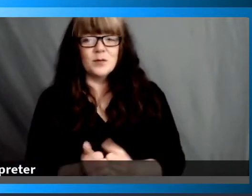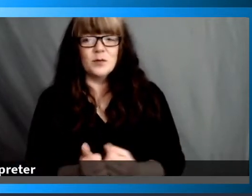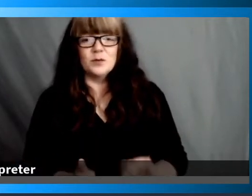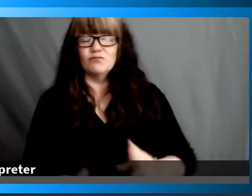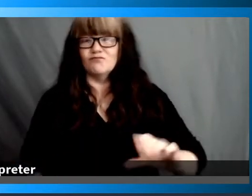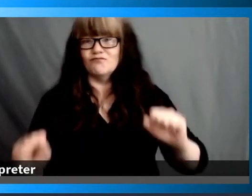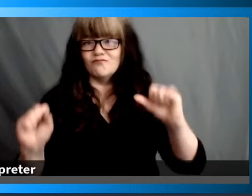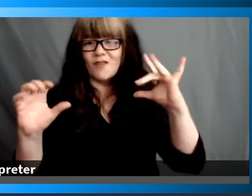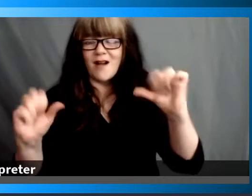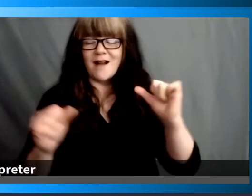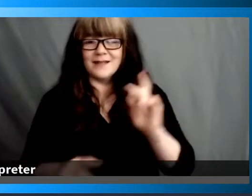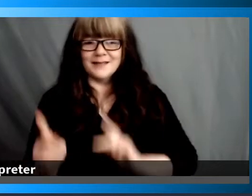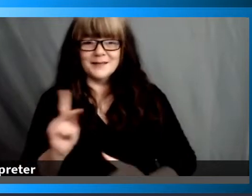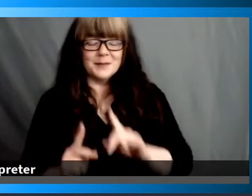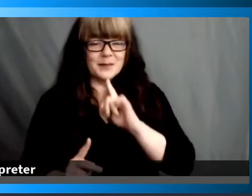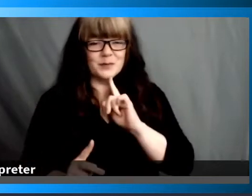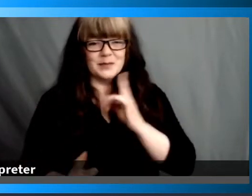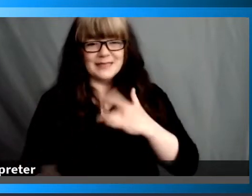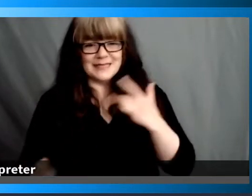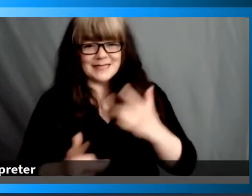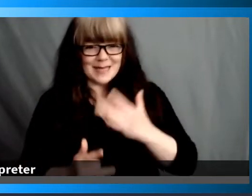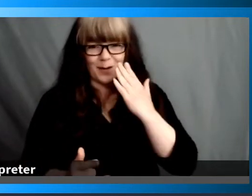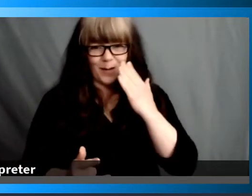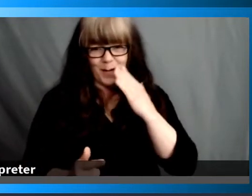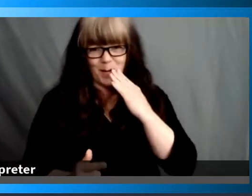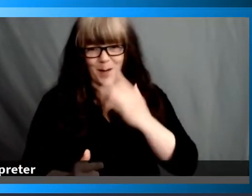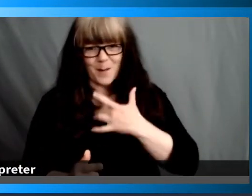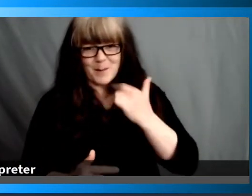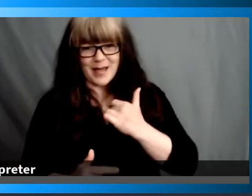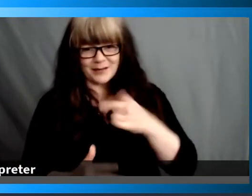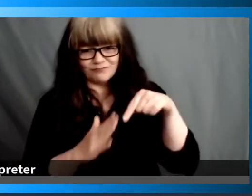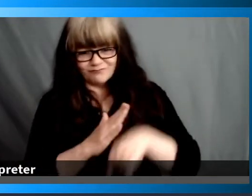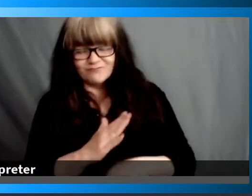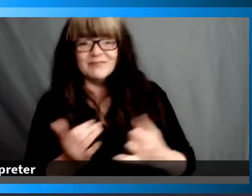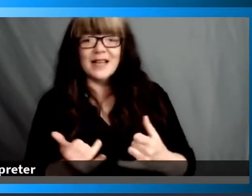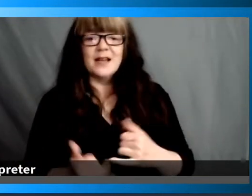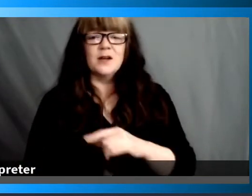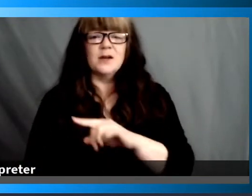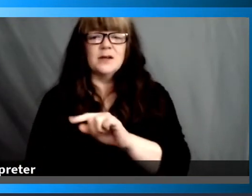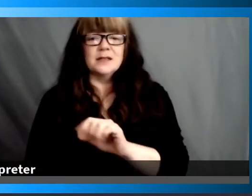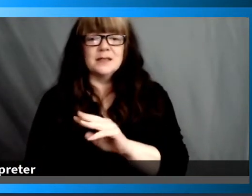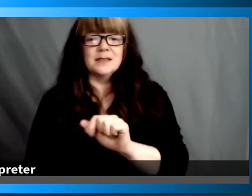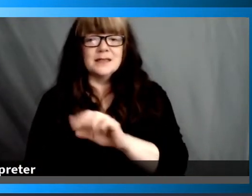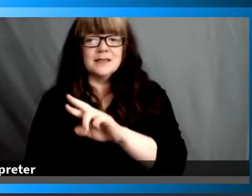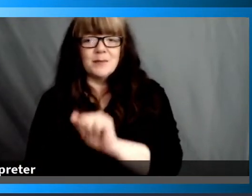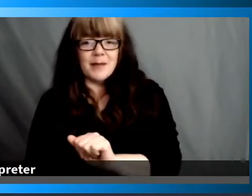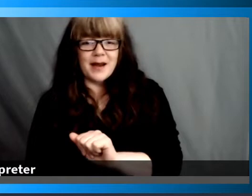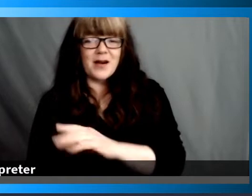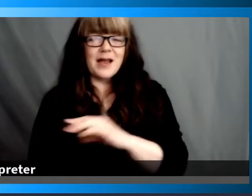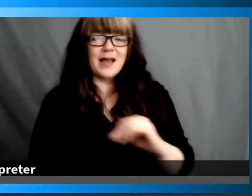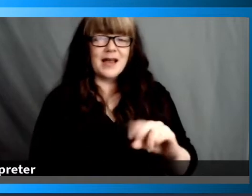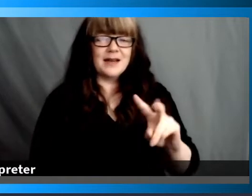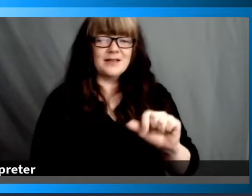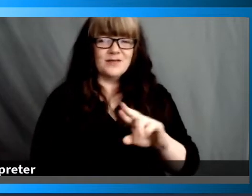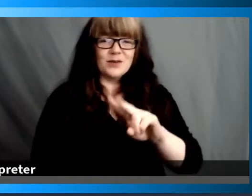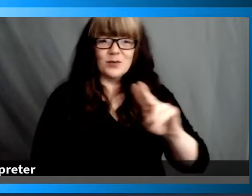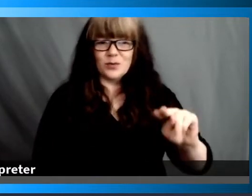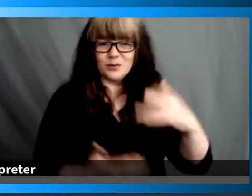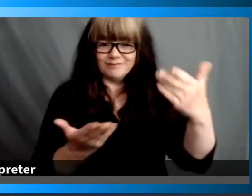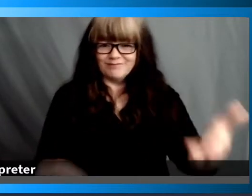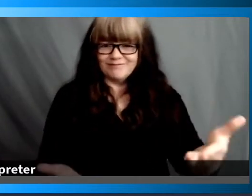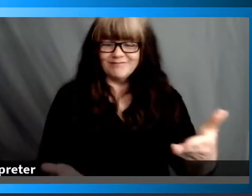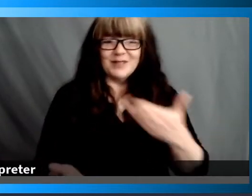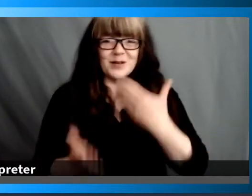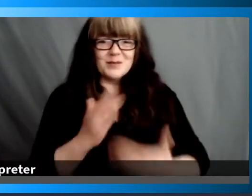people. I'm very excited to get to know a little bit better. We have with us Tamara Duarte and Varun Saranga. Good morning, guys.